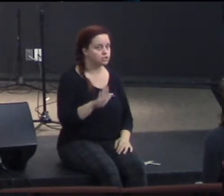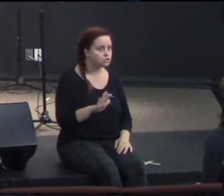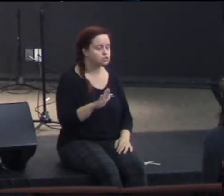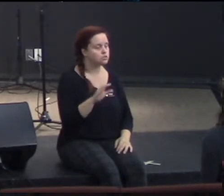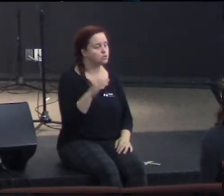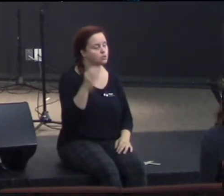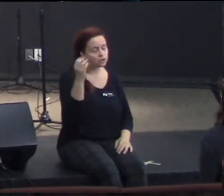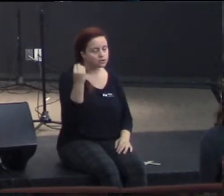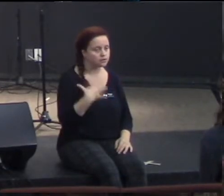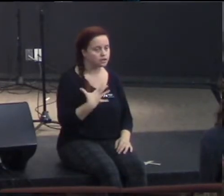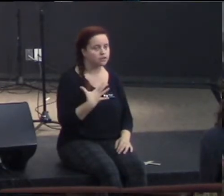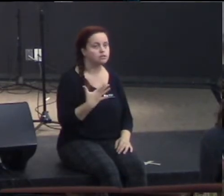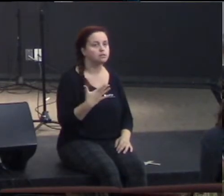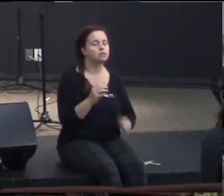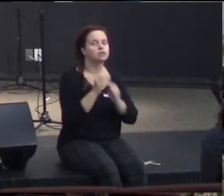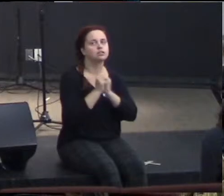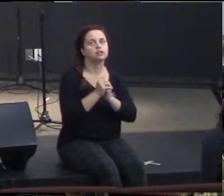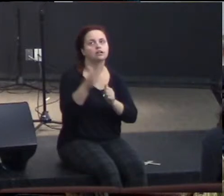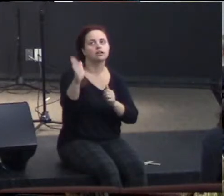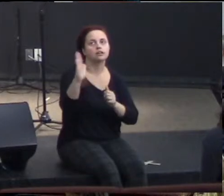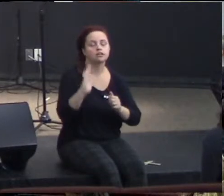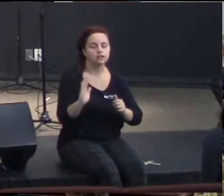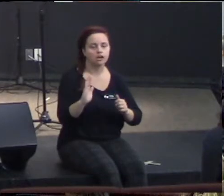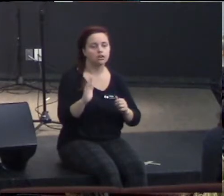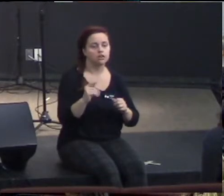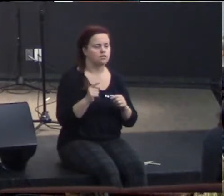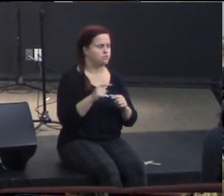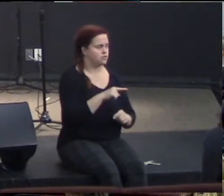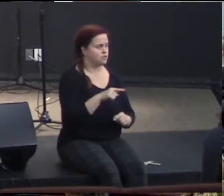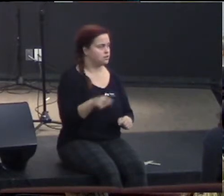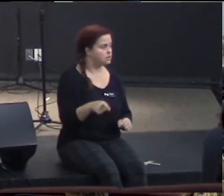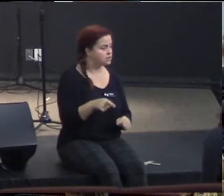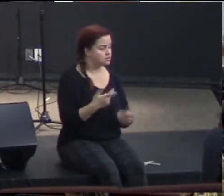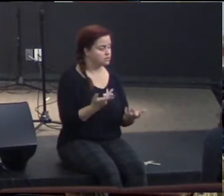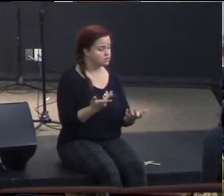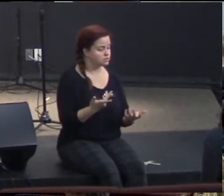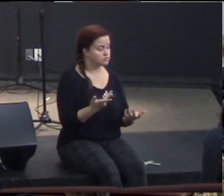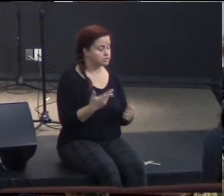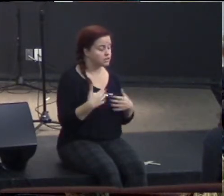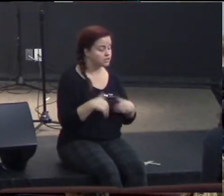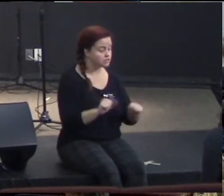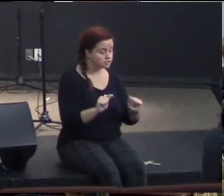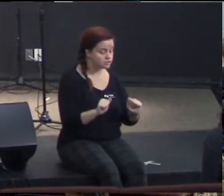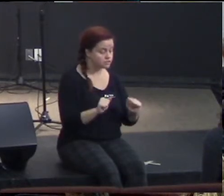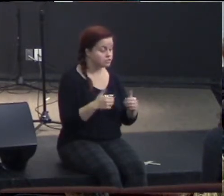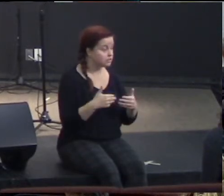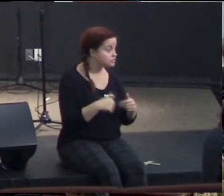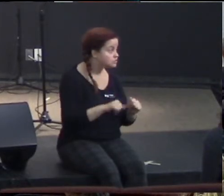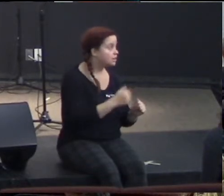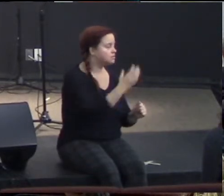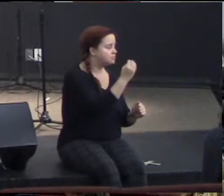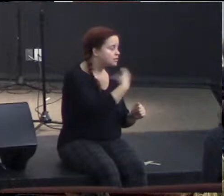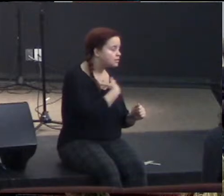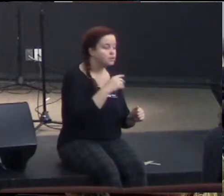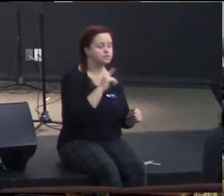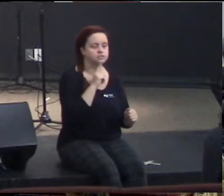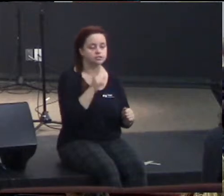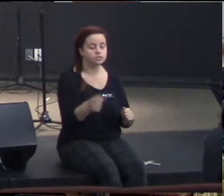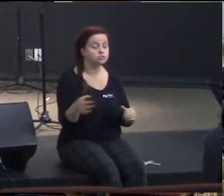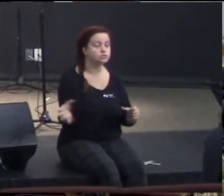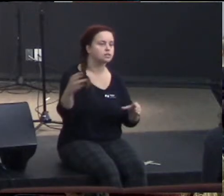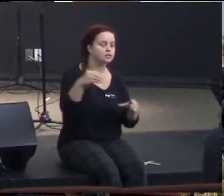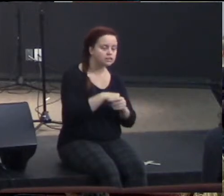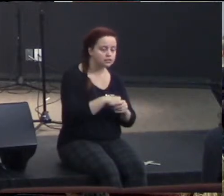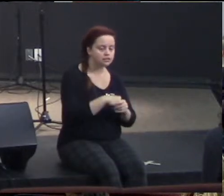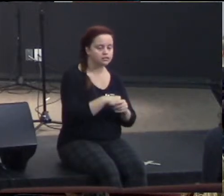praise God for those that dare to get involved and will try to bring grace and truth into it. Grace